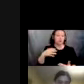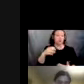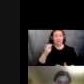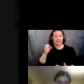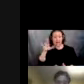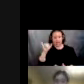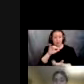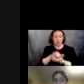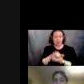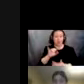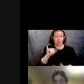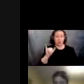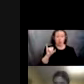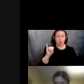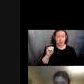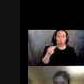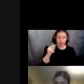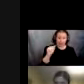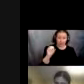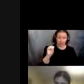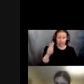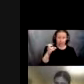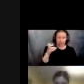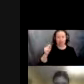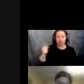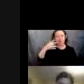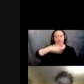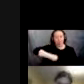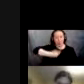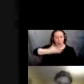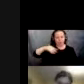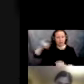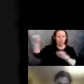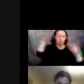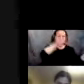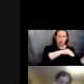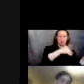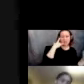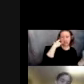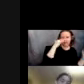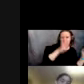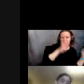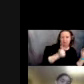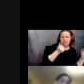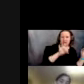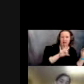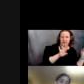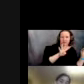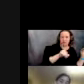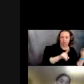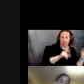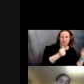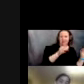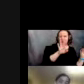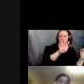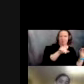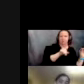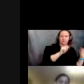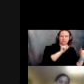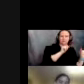woman, and the couple eventually moves to California around 1841. And the same year that